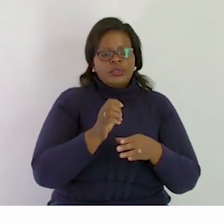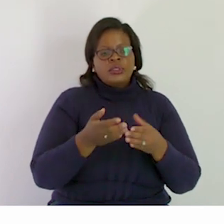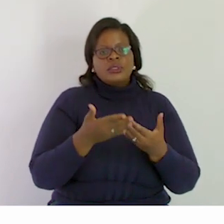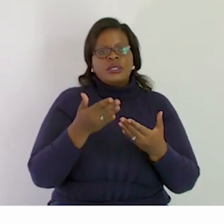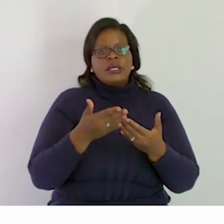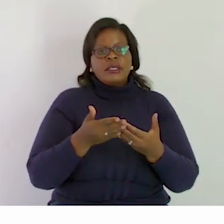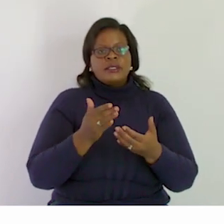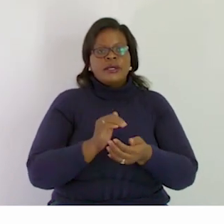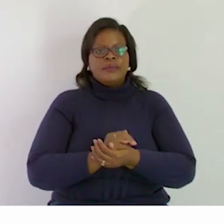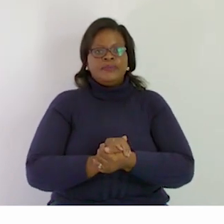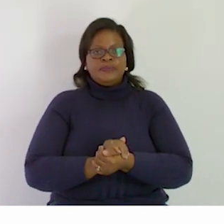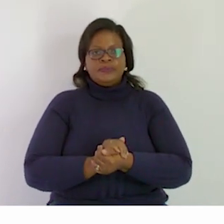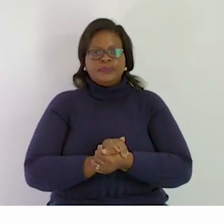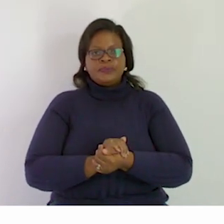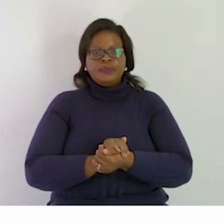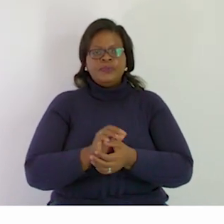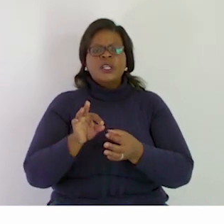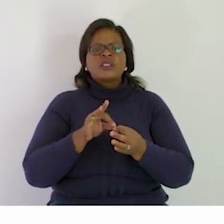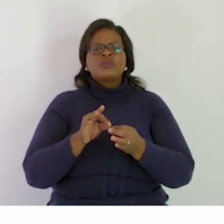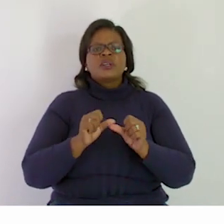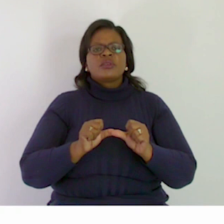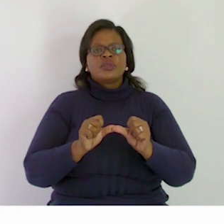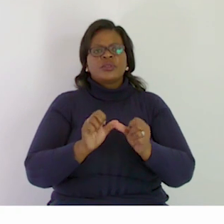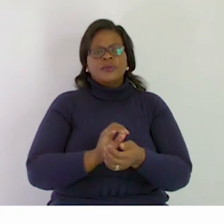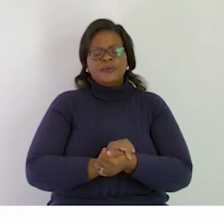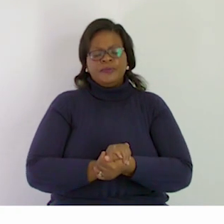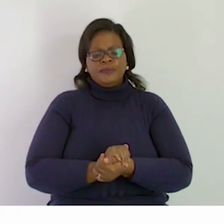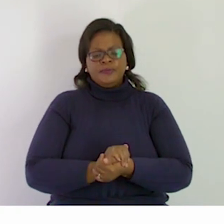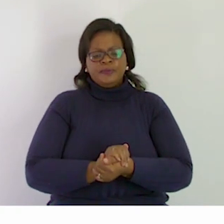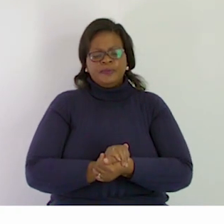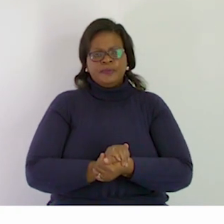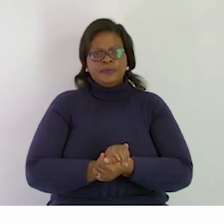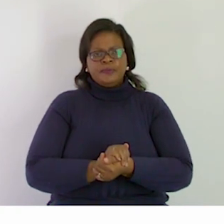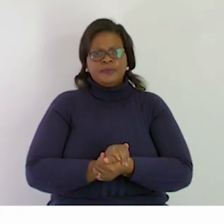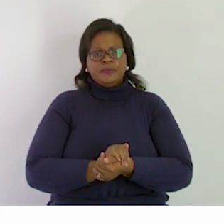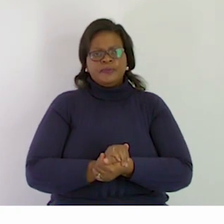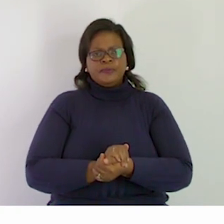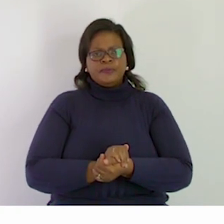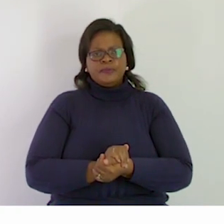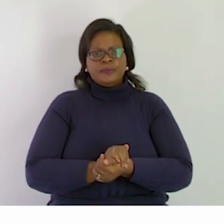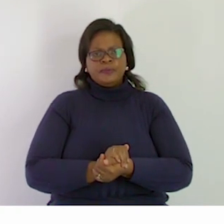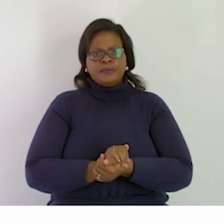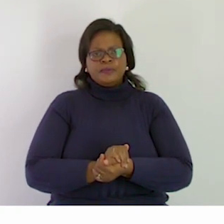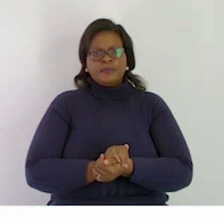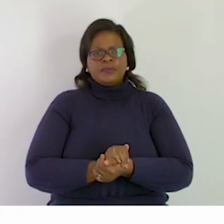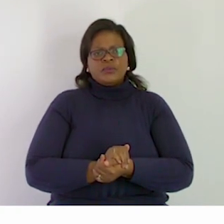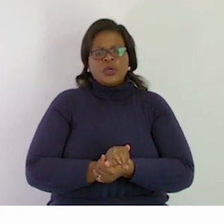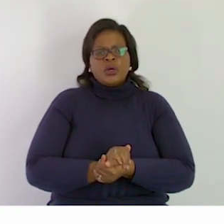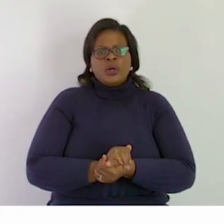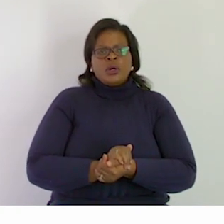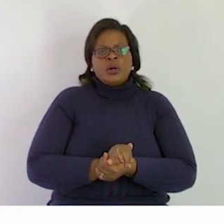All right, now let me explain, or let's summarize. Associative property.